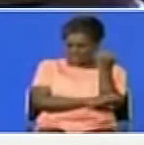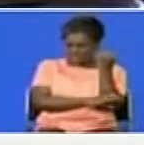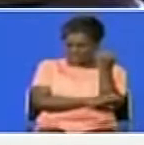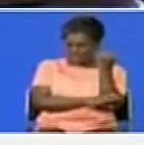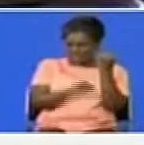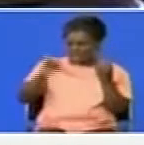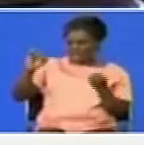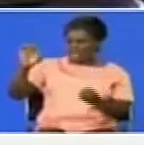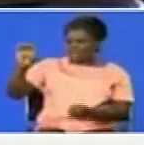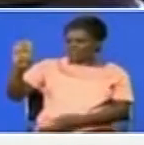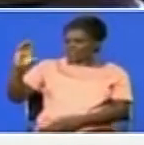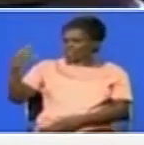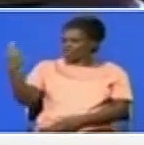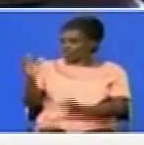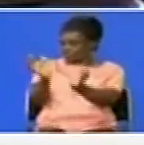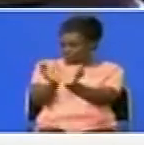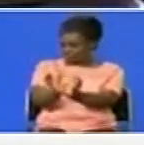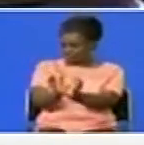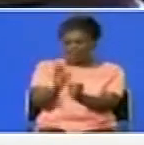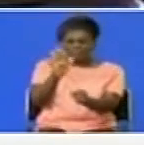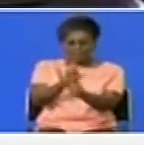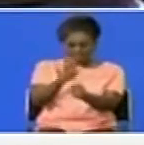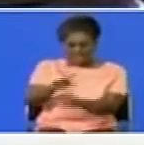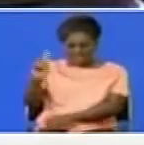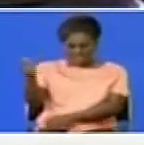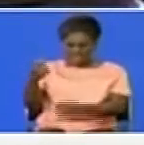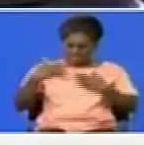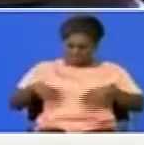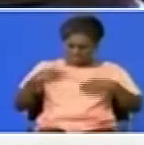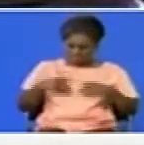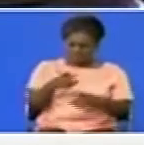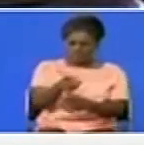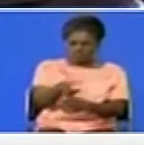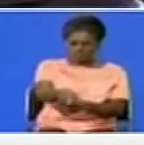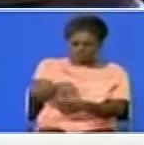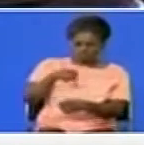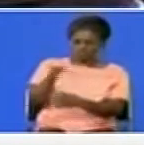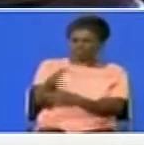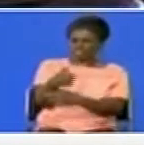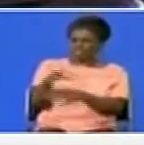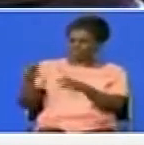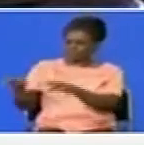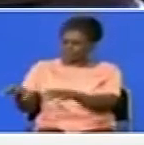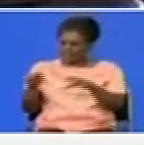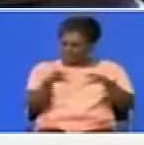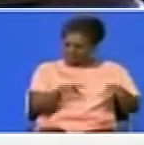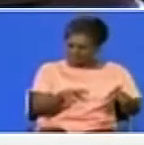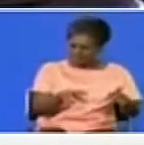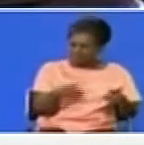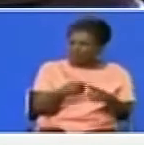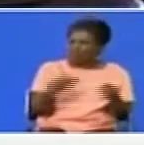the IEBC officials who were detained. A number of Kenyan fisher folk have been suffering at the hands